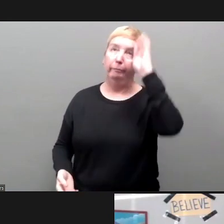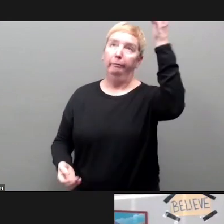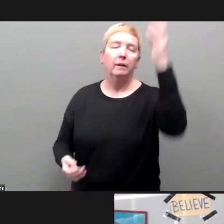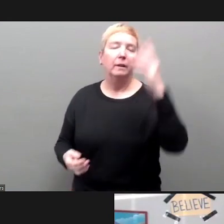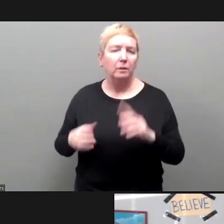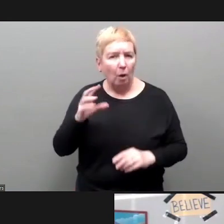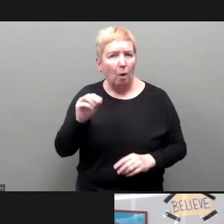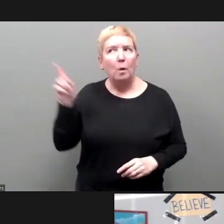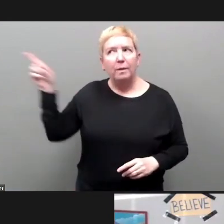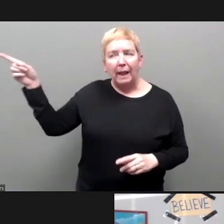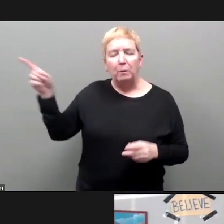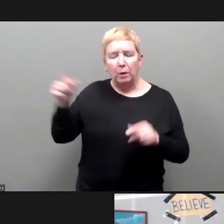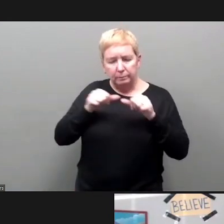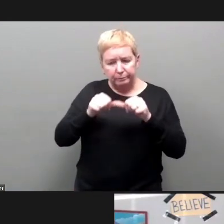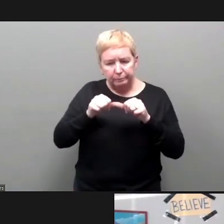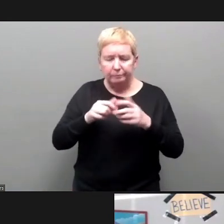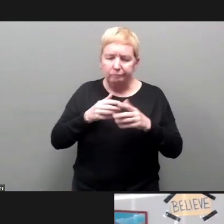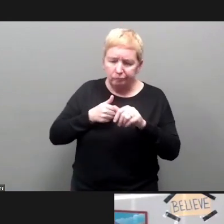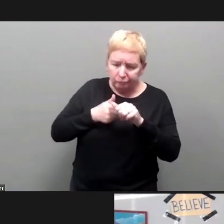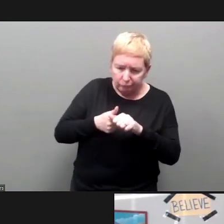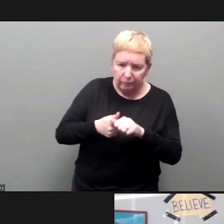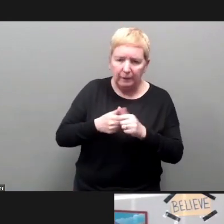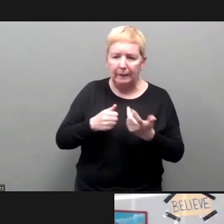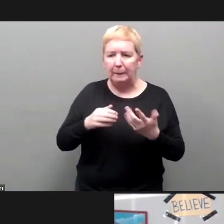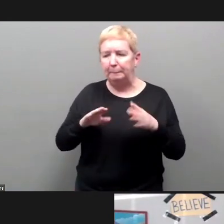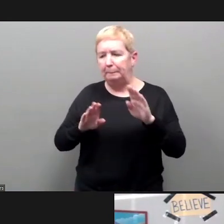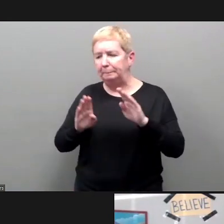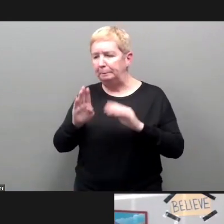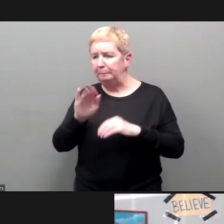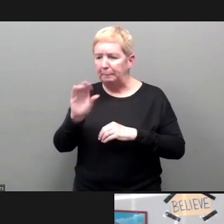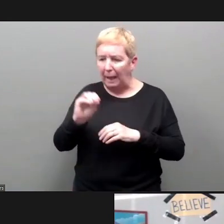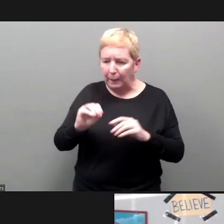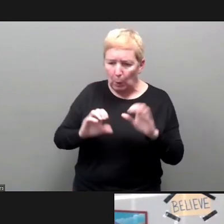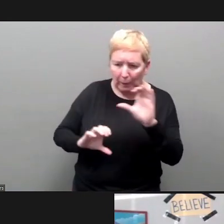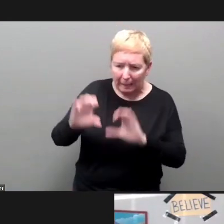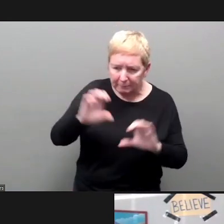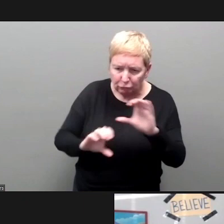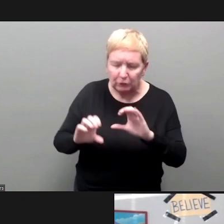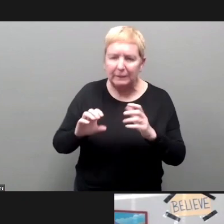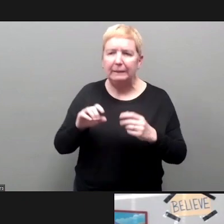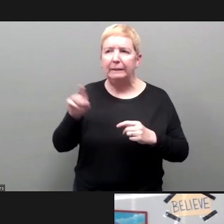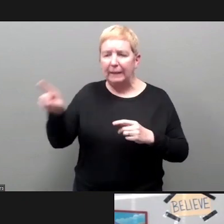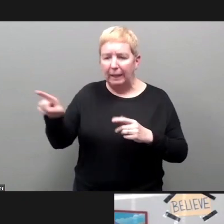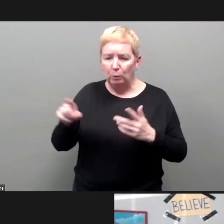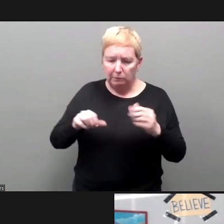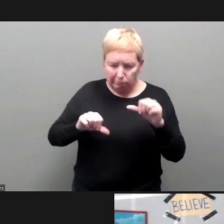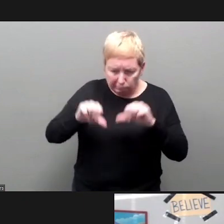like biochemical or virologic data than exact,